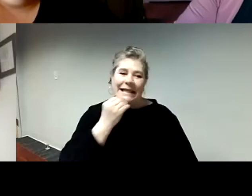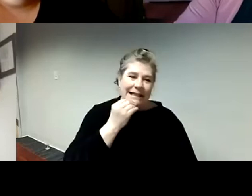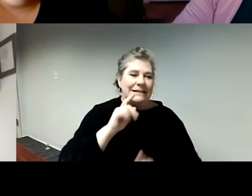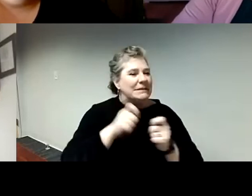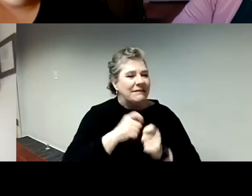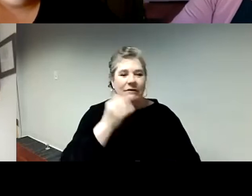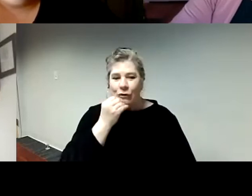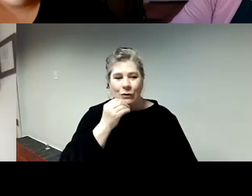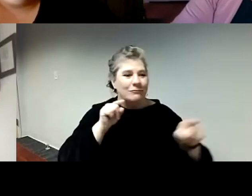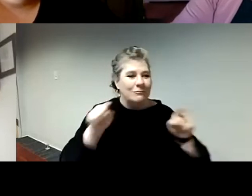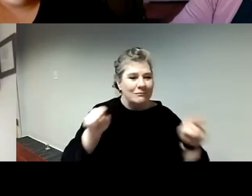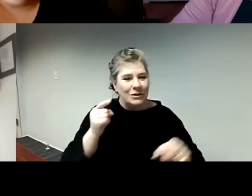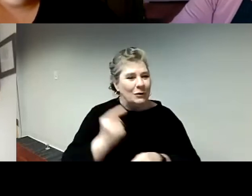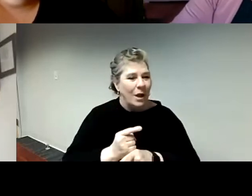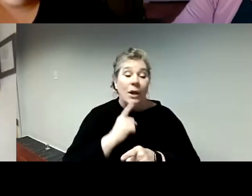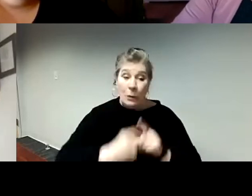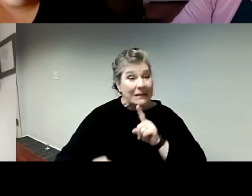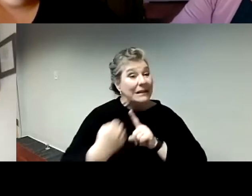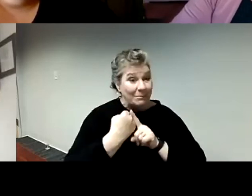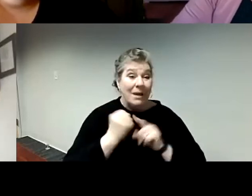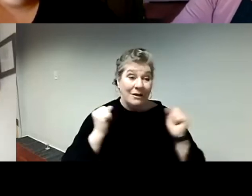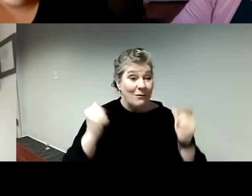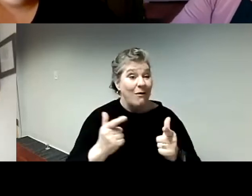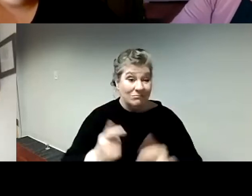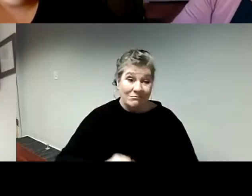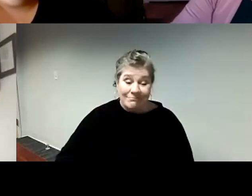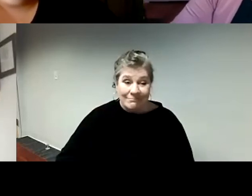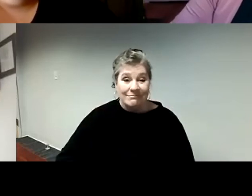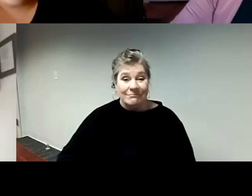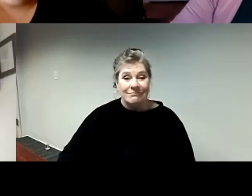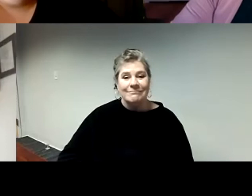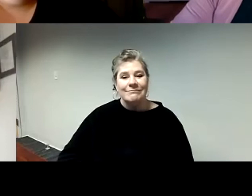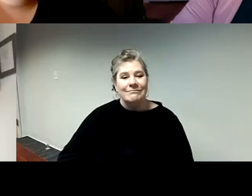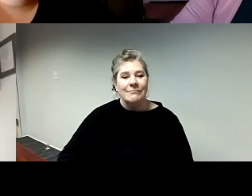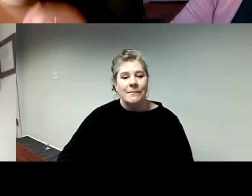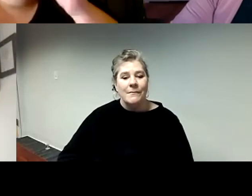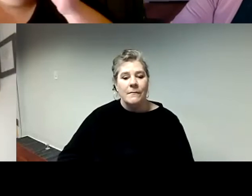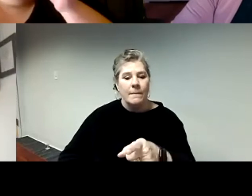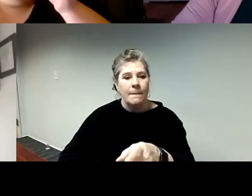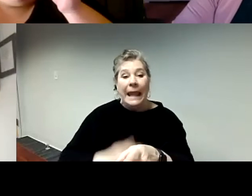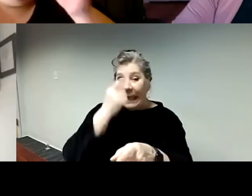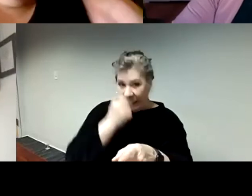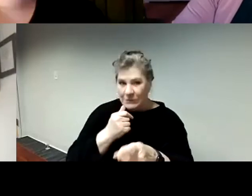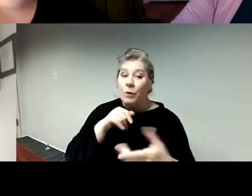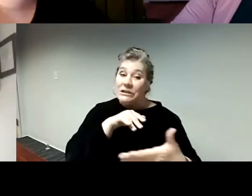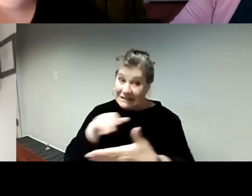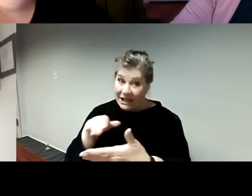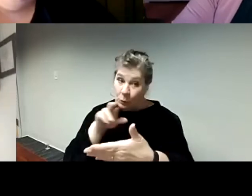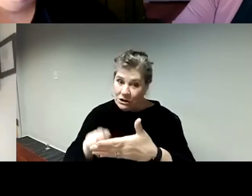foods has a huge impact on all of that as well. Actually, interestingly, there was a study done back